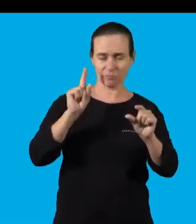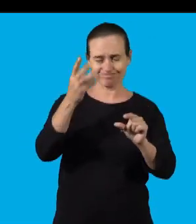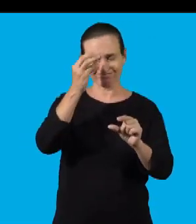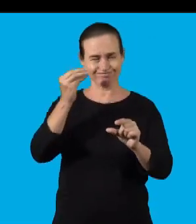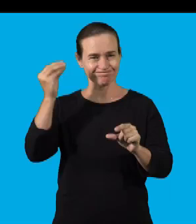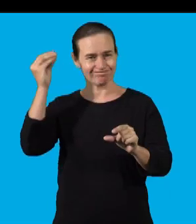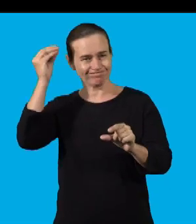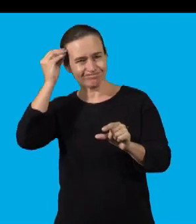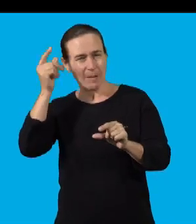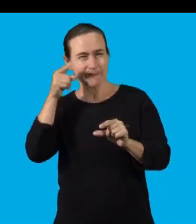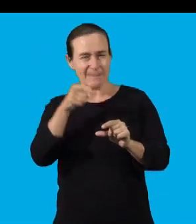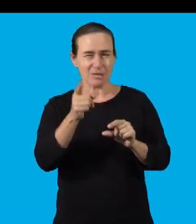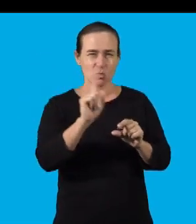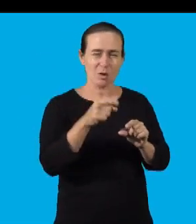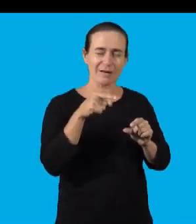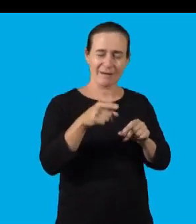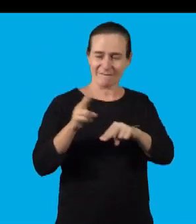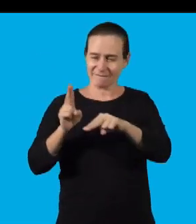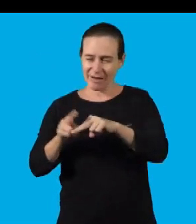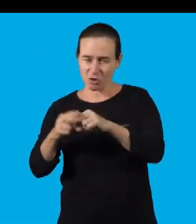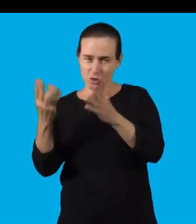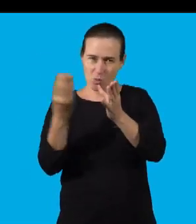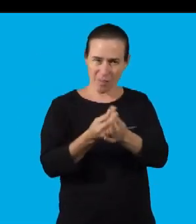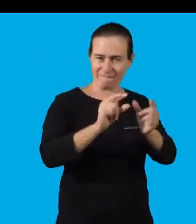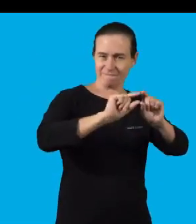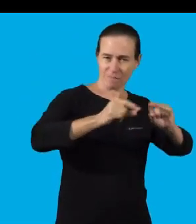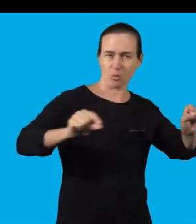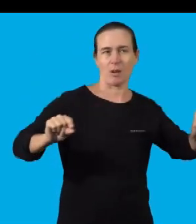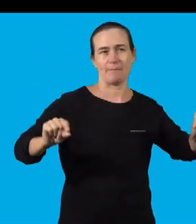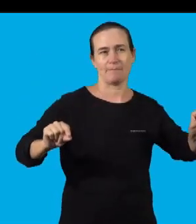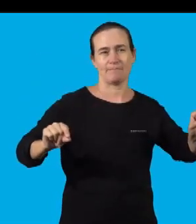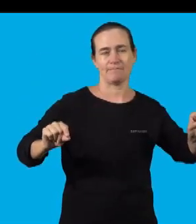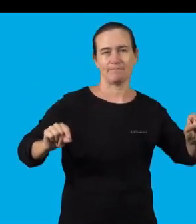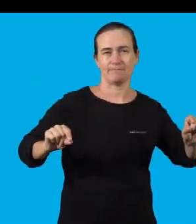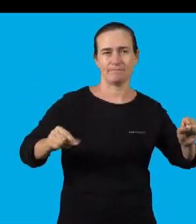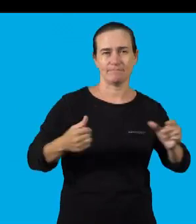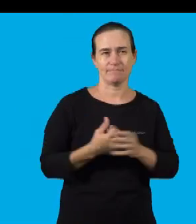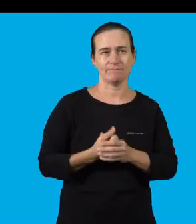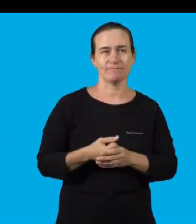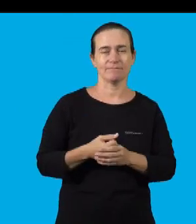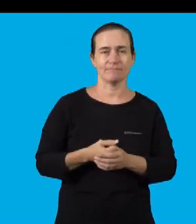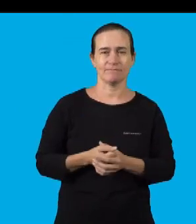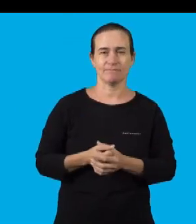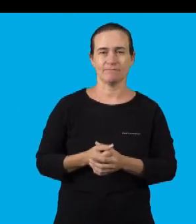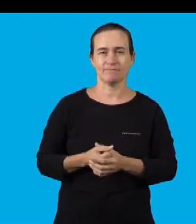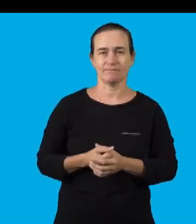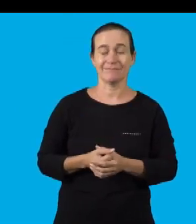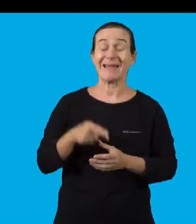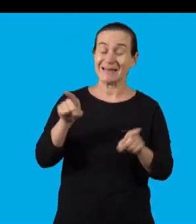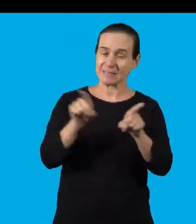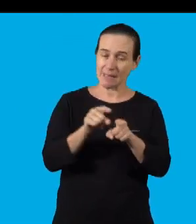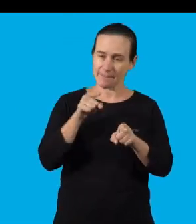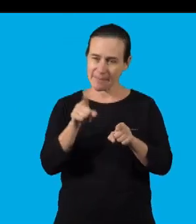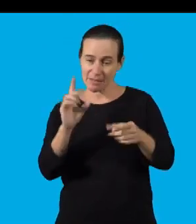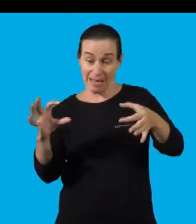always associate the function of a formula, or associate the formula to the function, and also